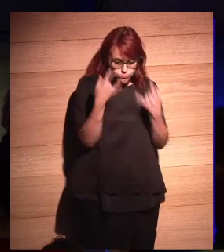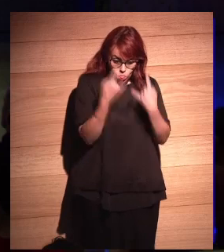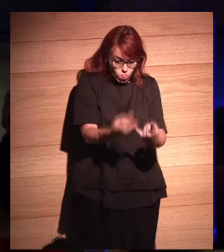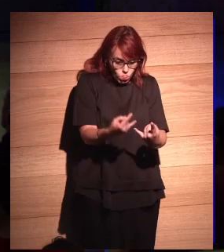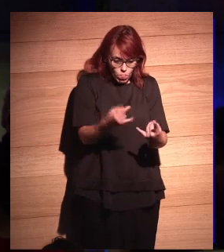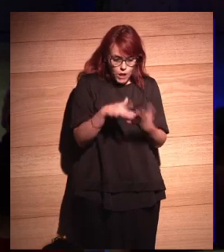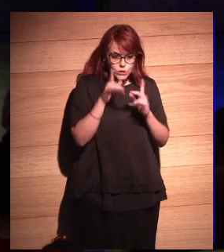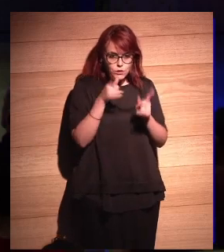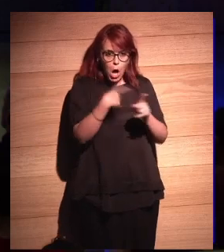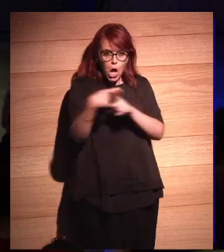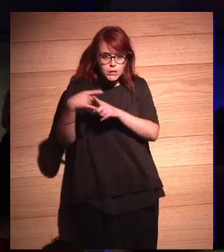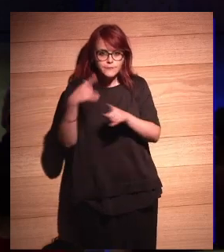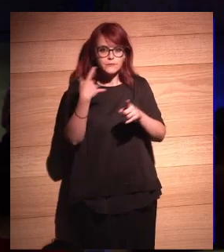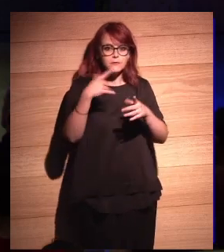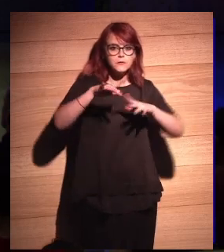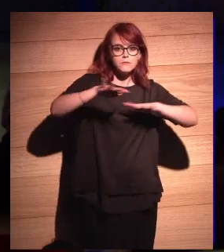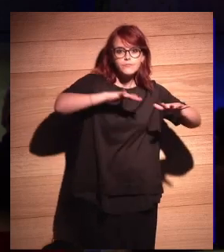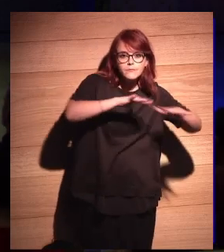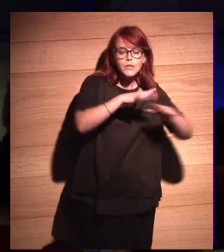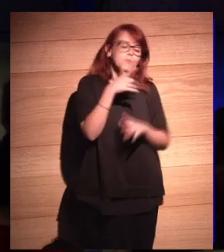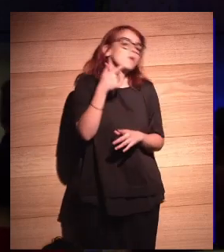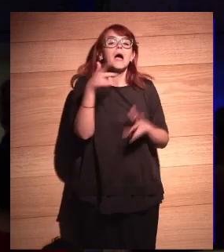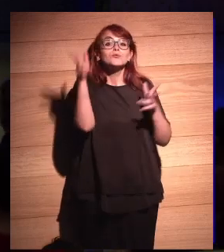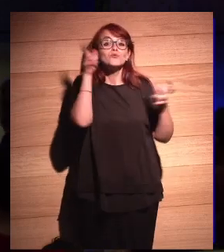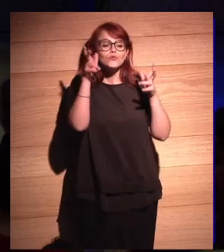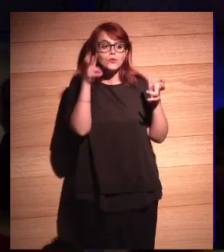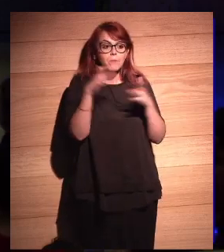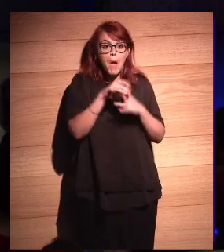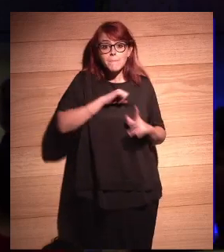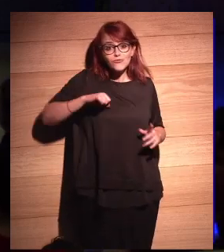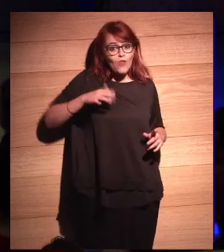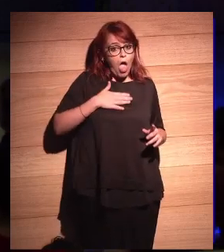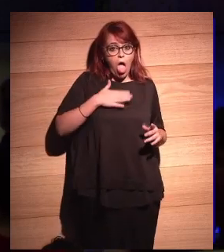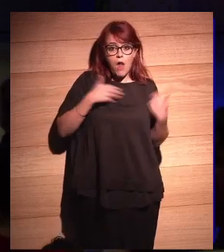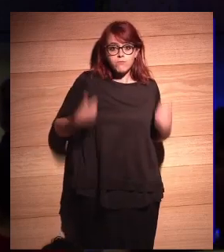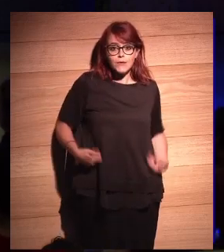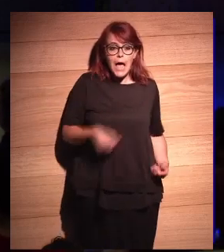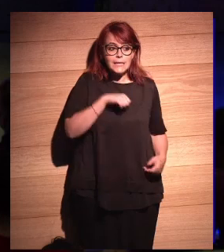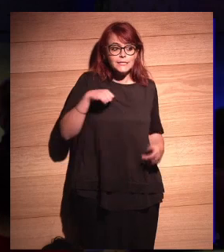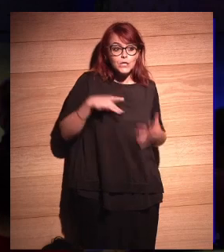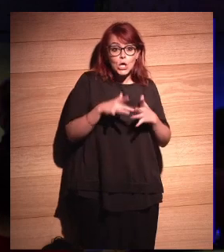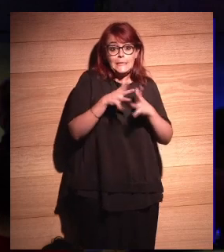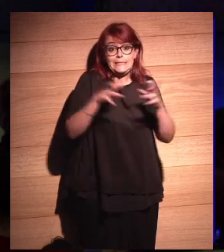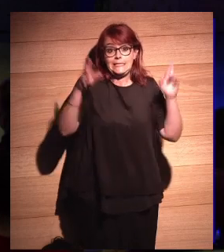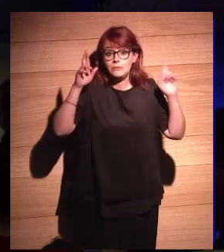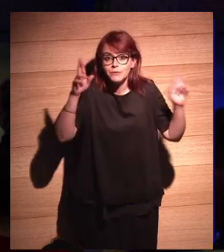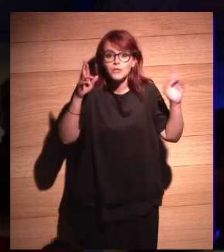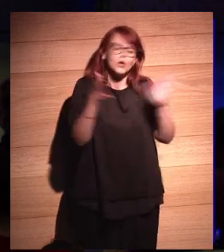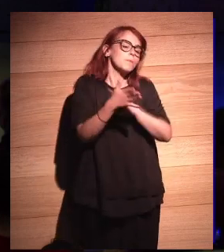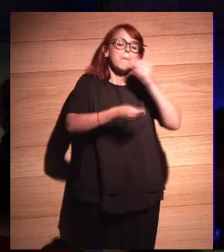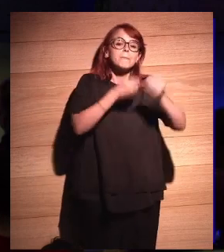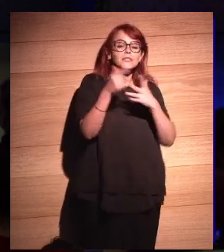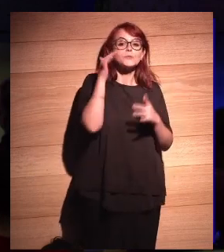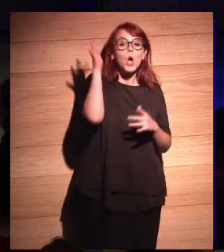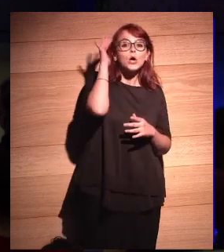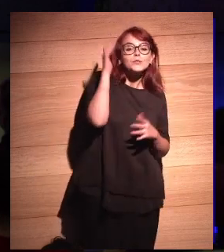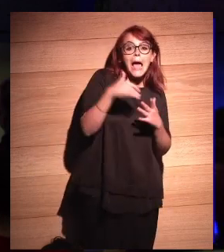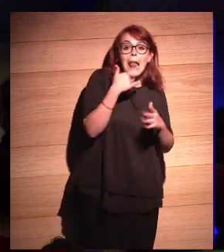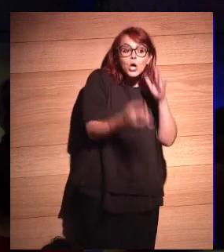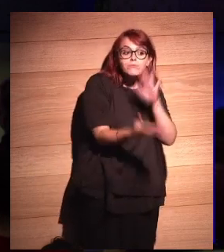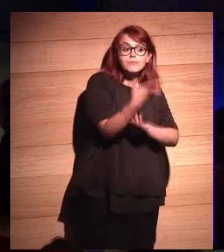and this was gone. And my songs are very personal, and I hope that I will make you feel something